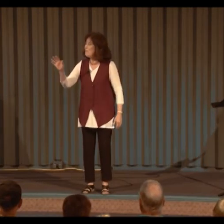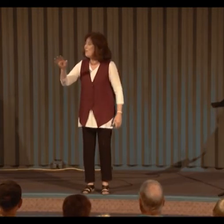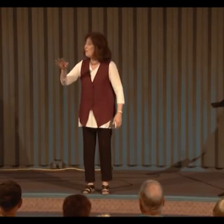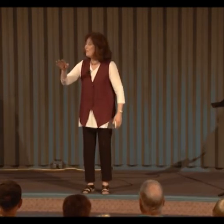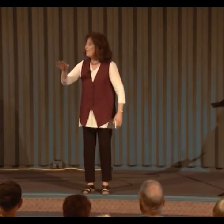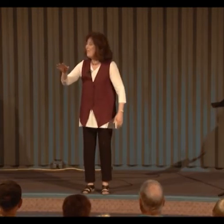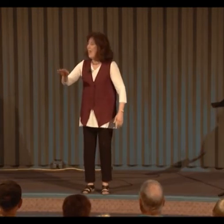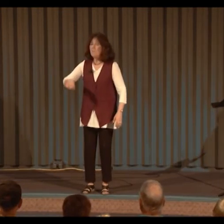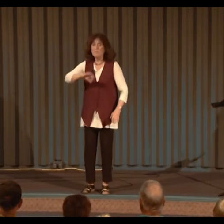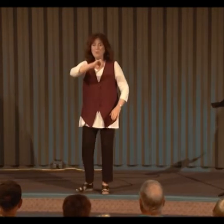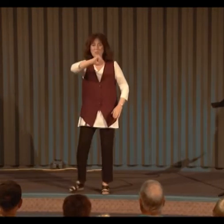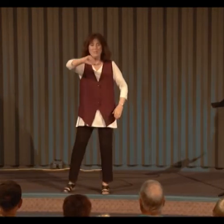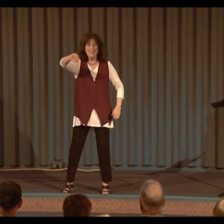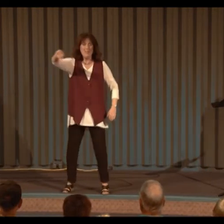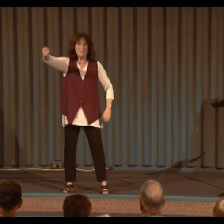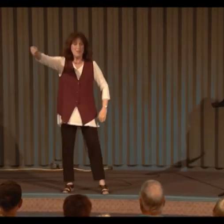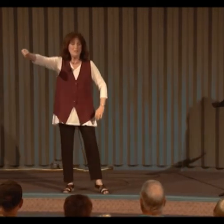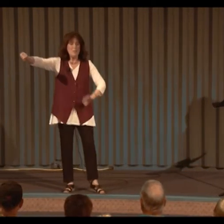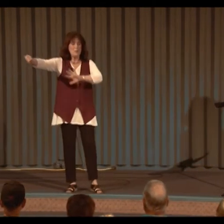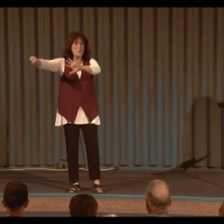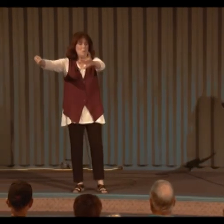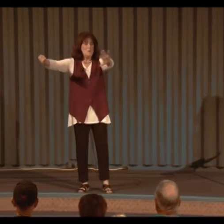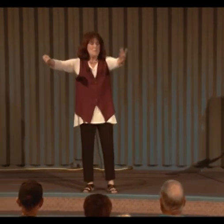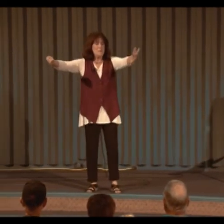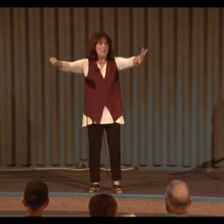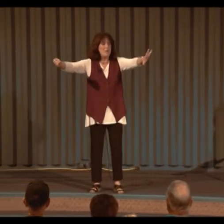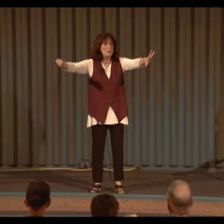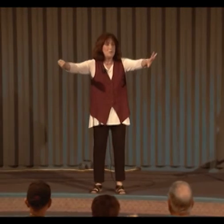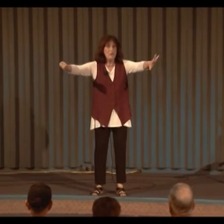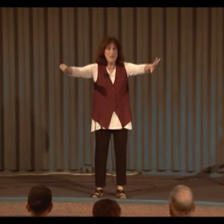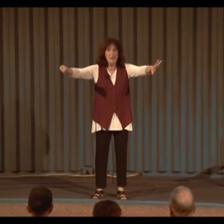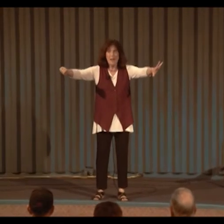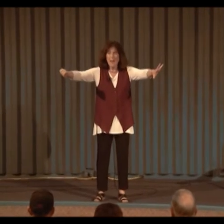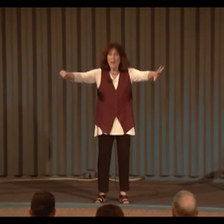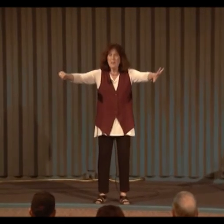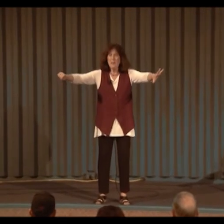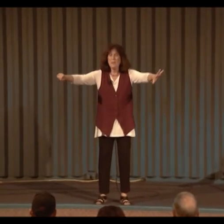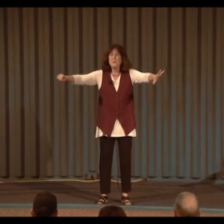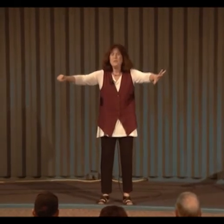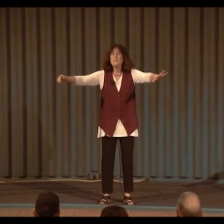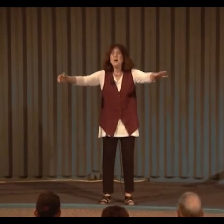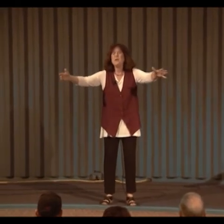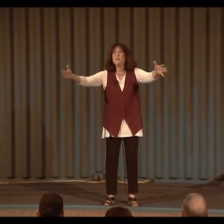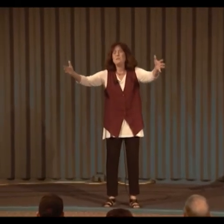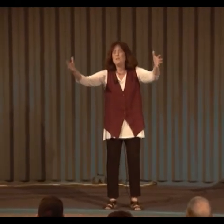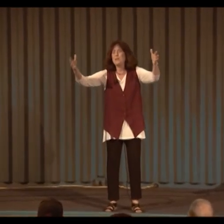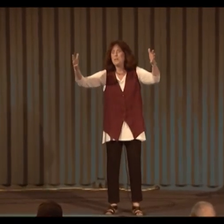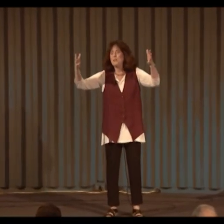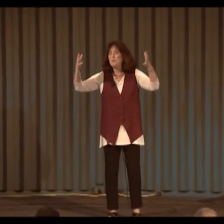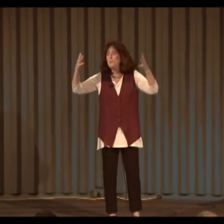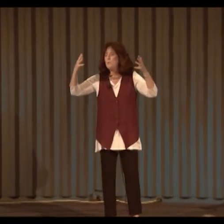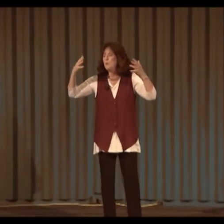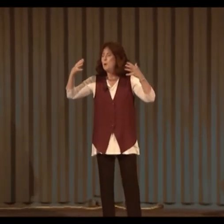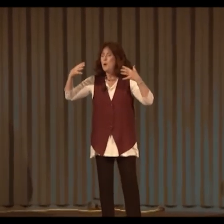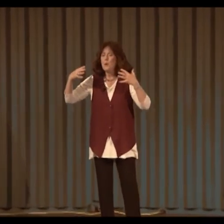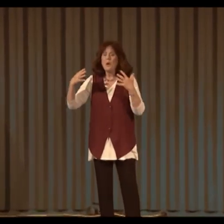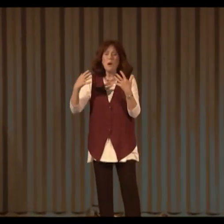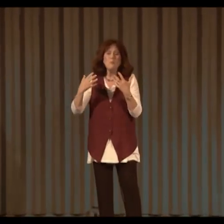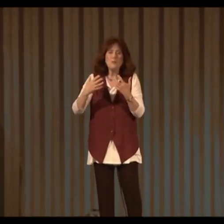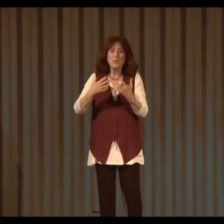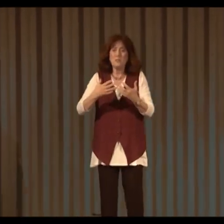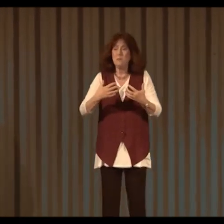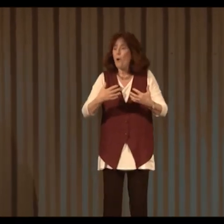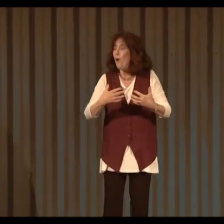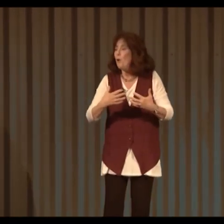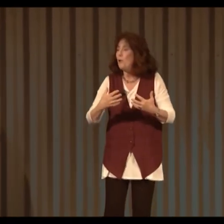And we were there. And we'd push aside the brass door and open the big black door. And the smells of delicious food would